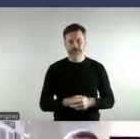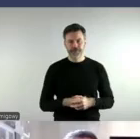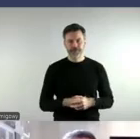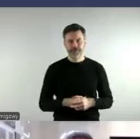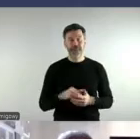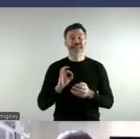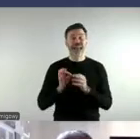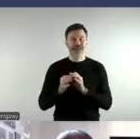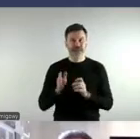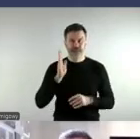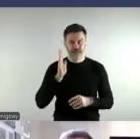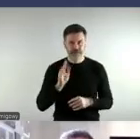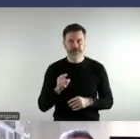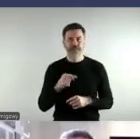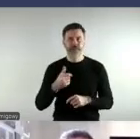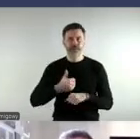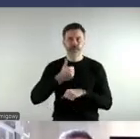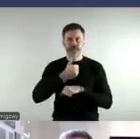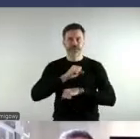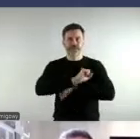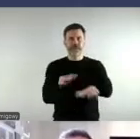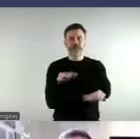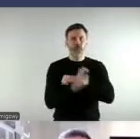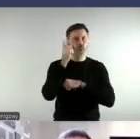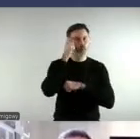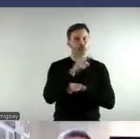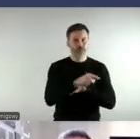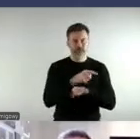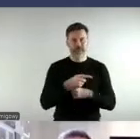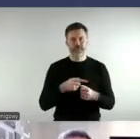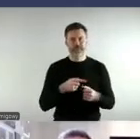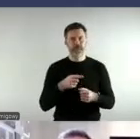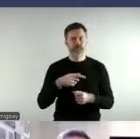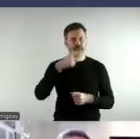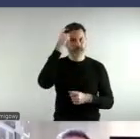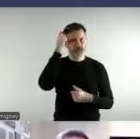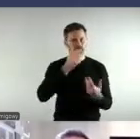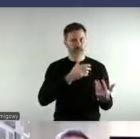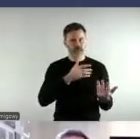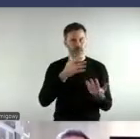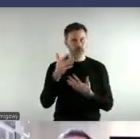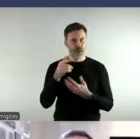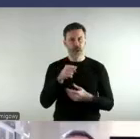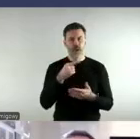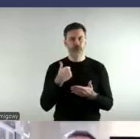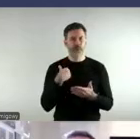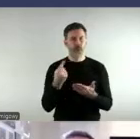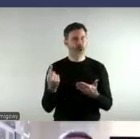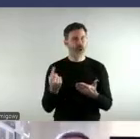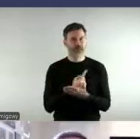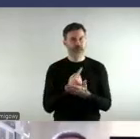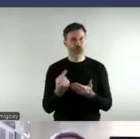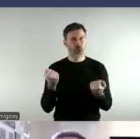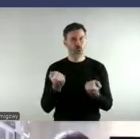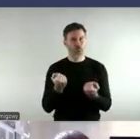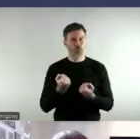districts, informacją counties, and przejął pan zastępca municipalities. komendanta głównego The deputy Państwowej Straży head Pożarnej. Tutaj of mieliśmy takie the zagrożenie, state fire które service was in obejmowało charge. no,